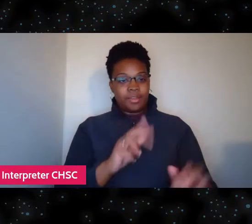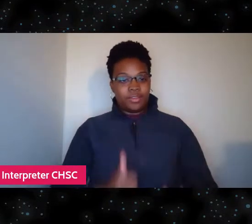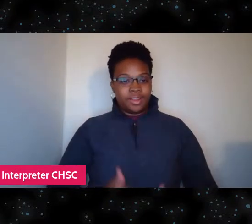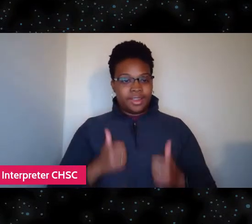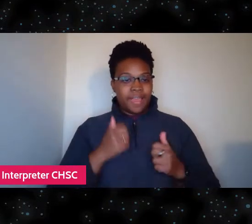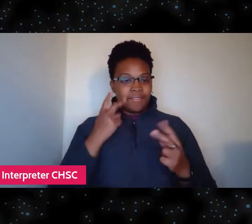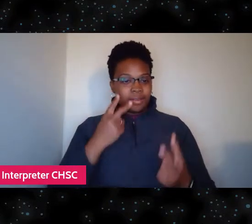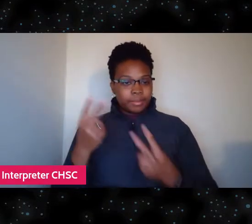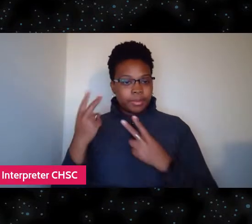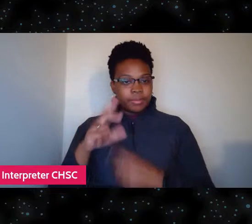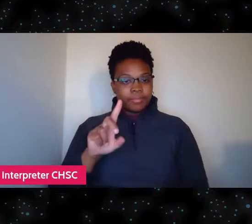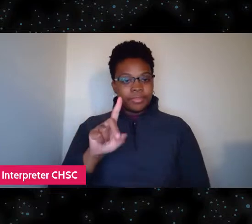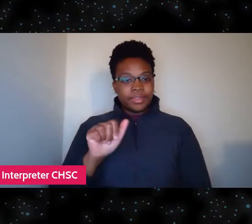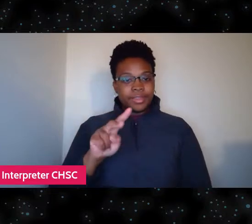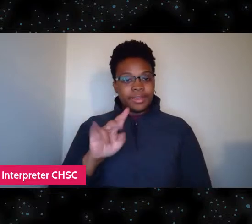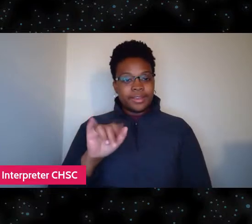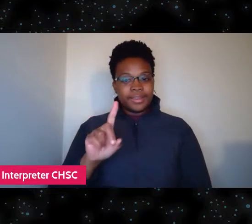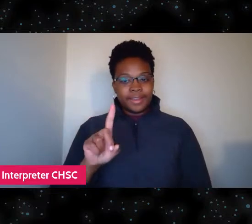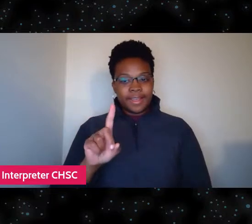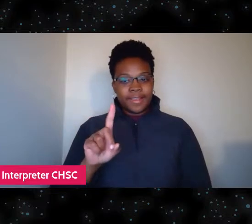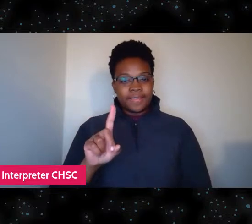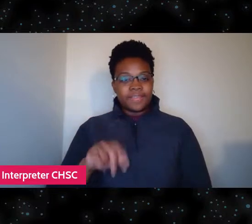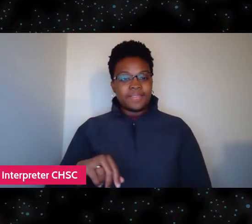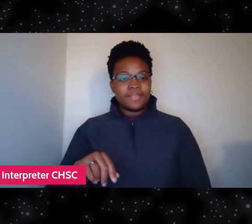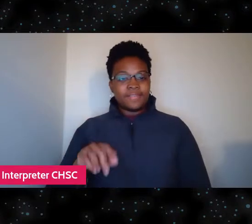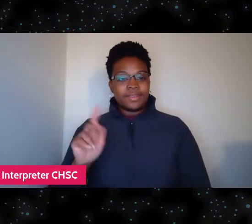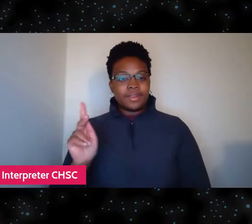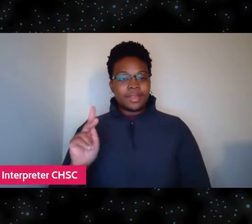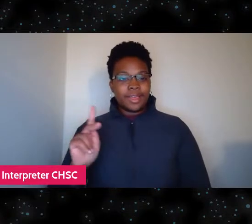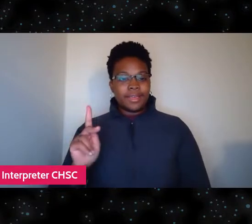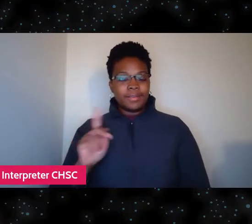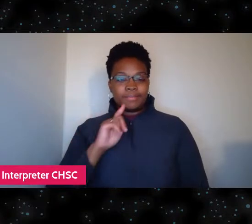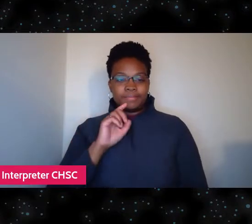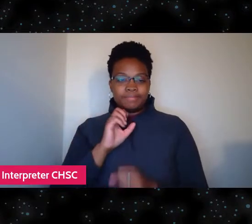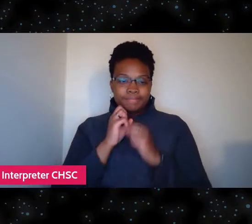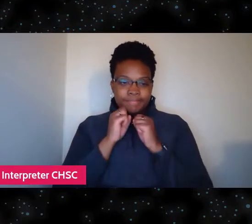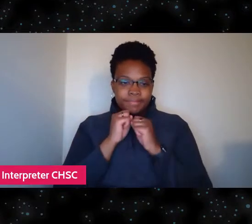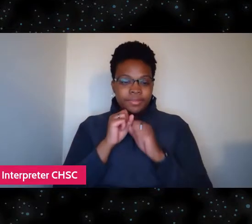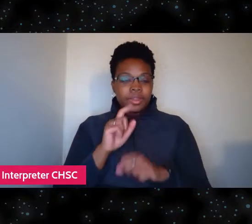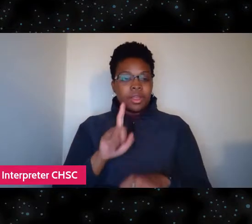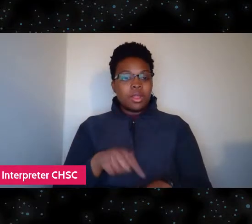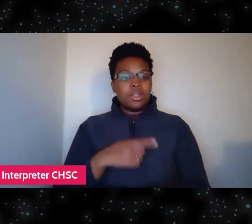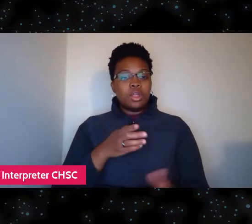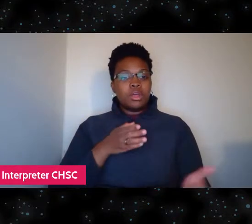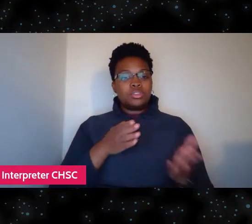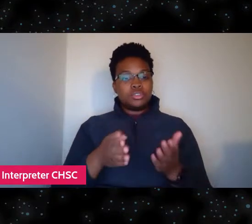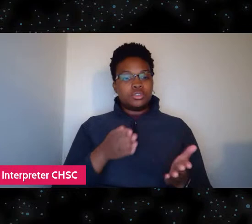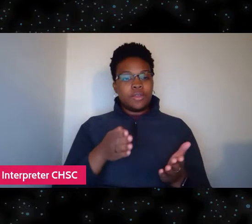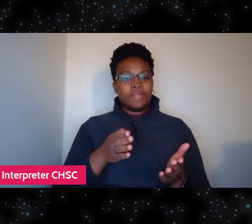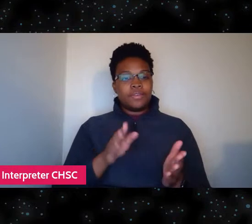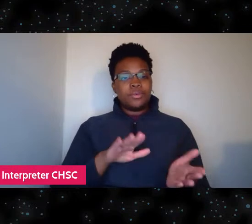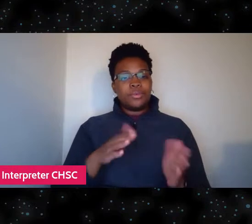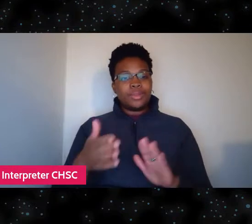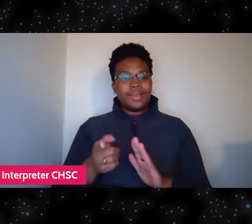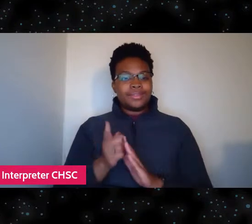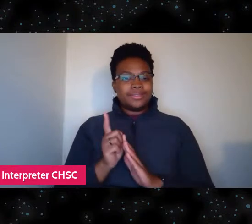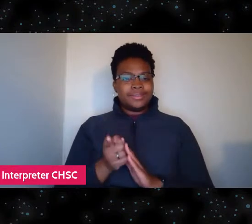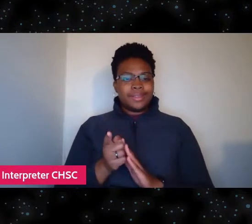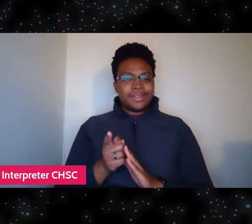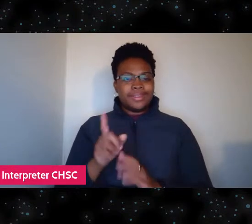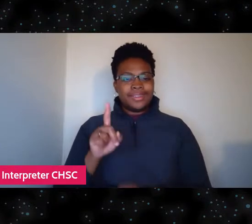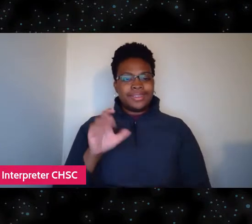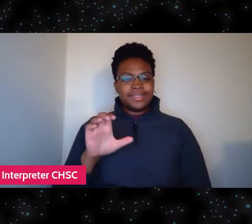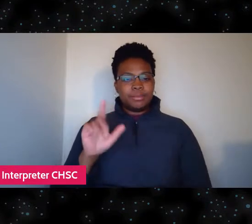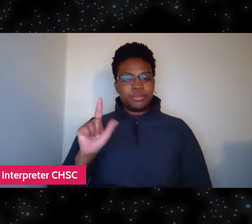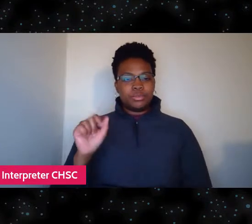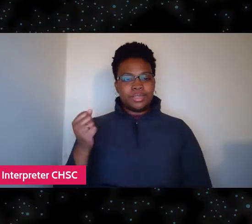memory of David K. Ream, a beloved and long-serving CIFF trustee who died very suddenly in December